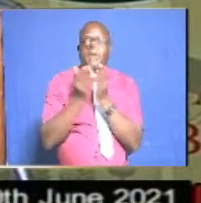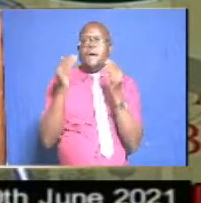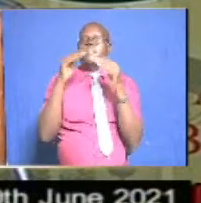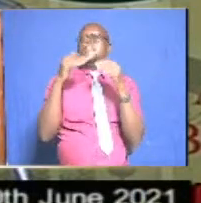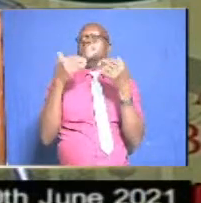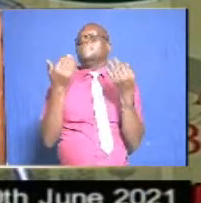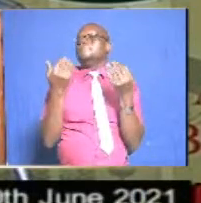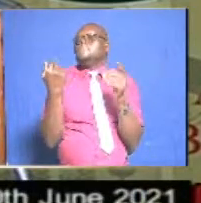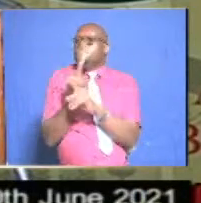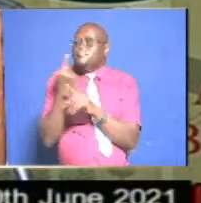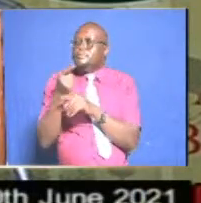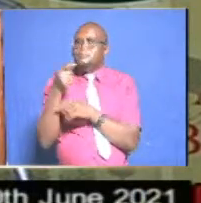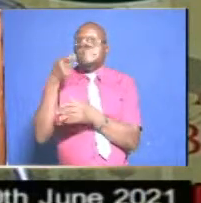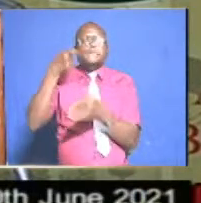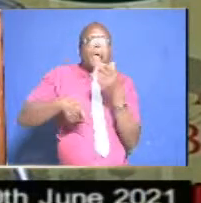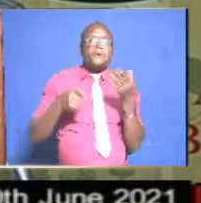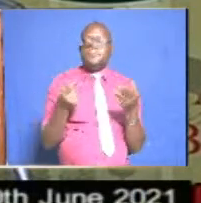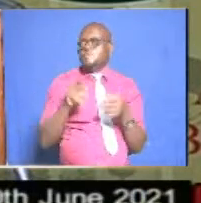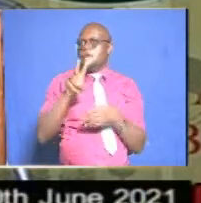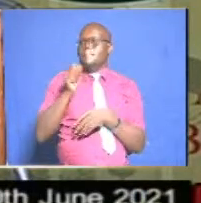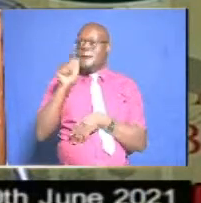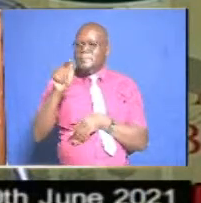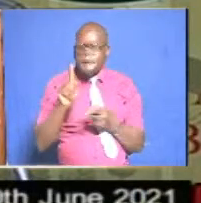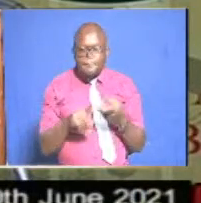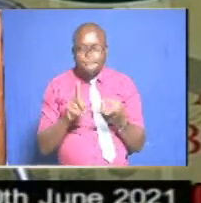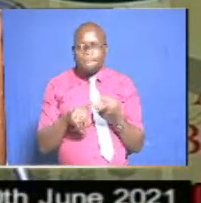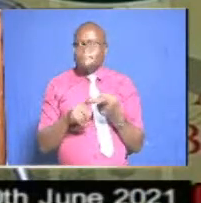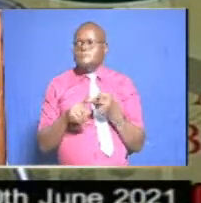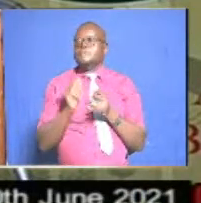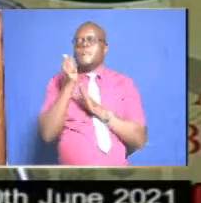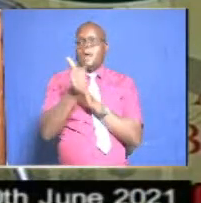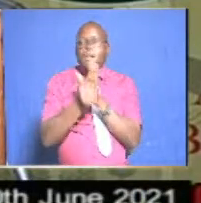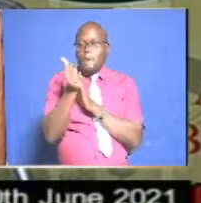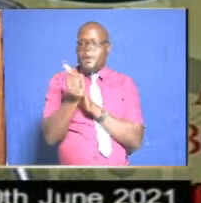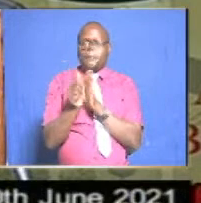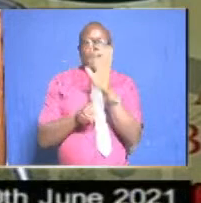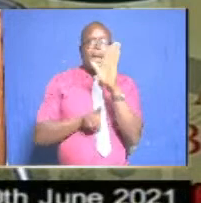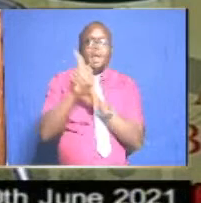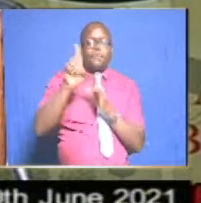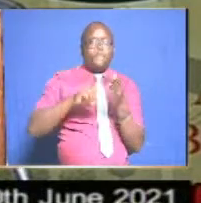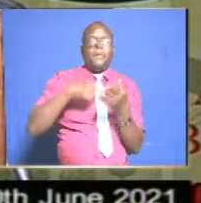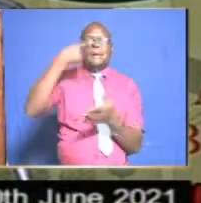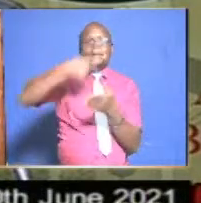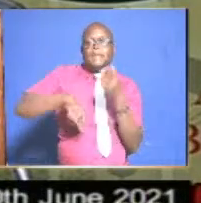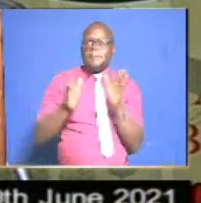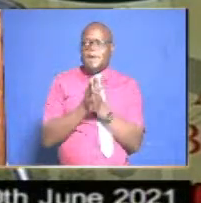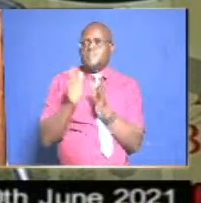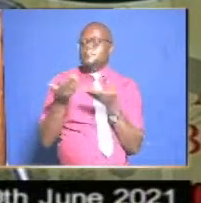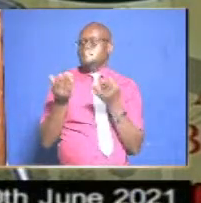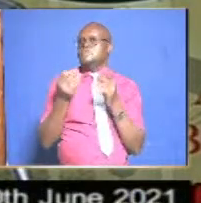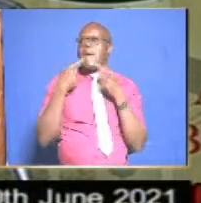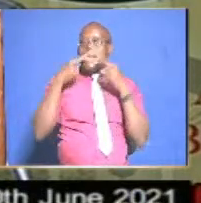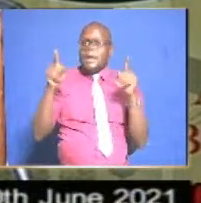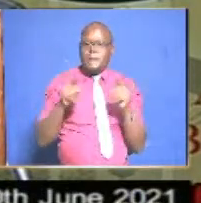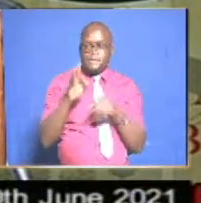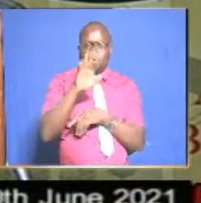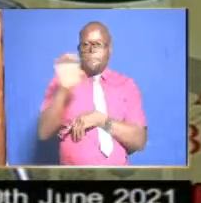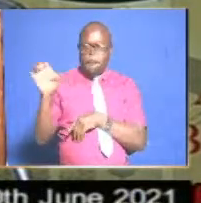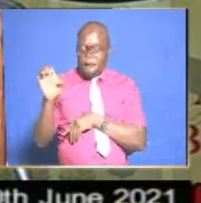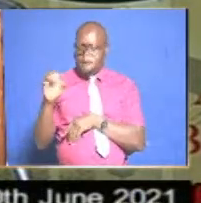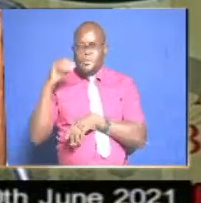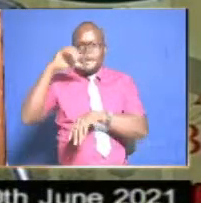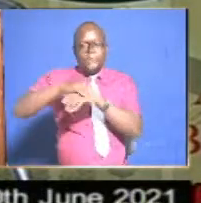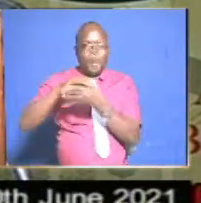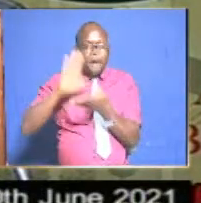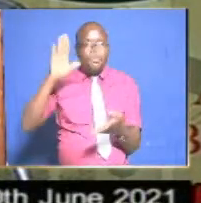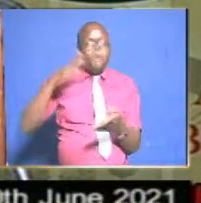and excise duty, VAT, as well as railway development levy and import declaration fees. To further attract more ships